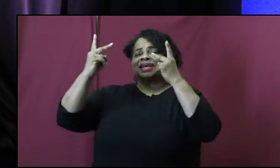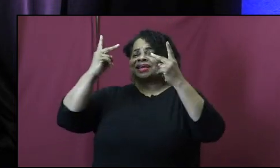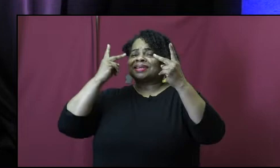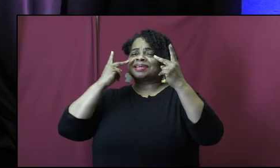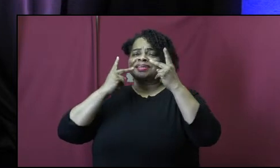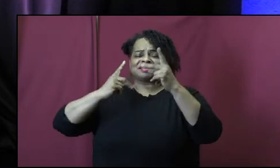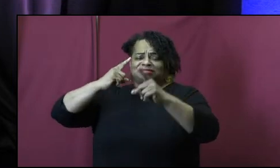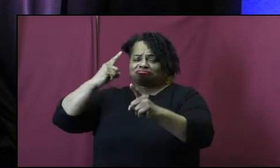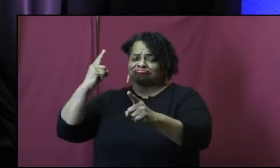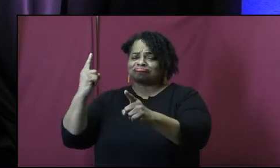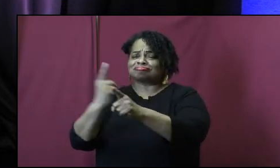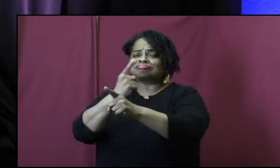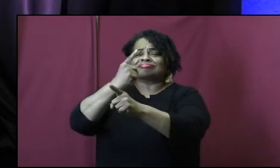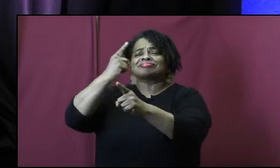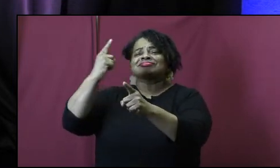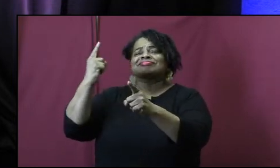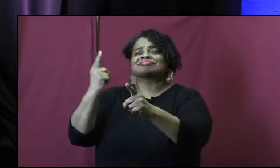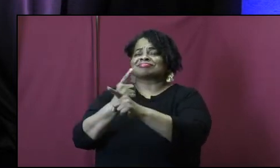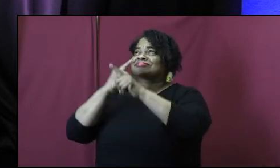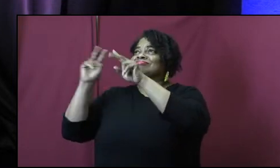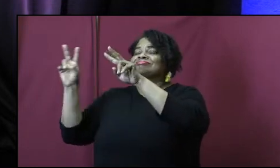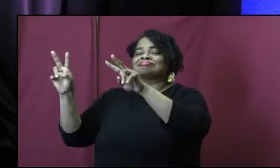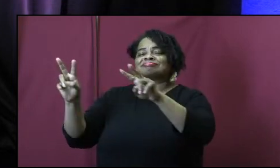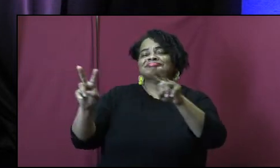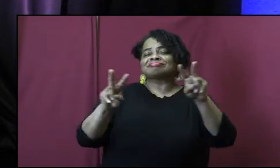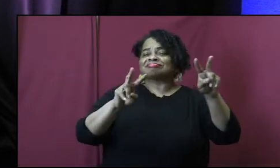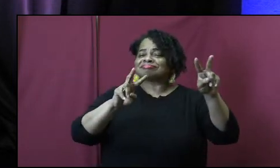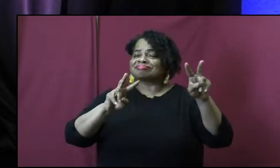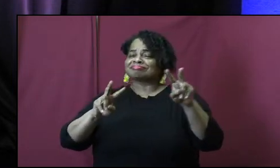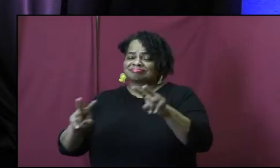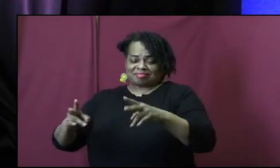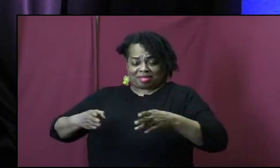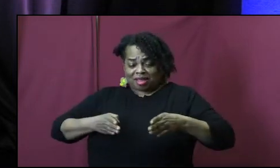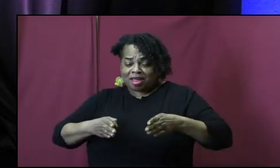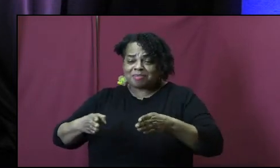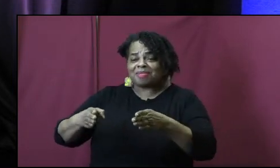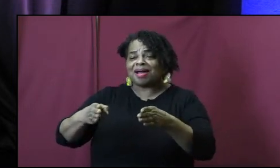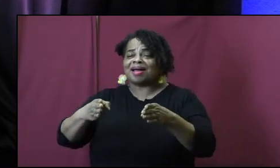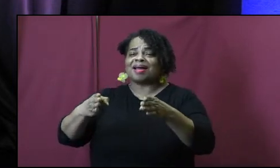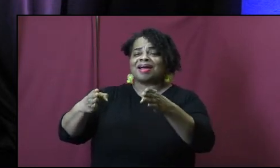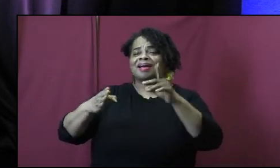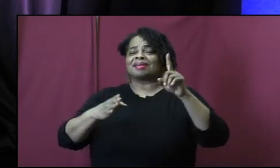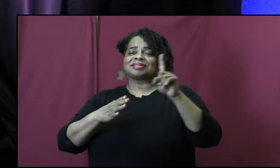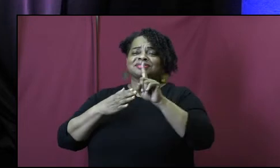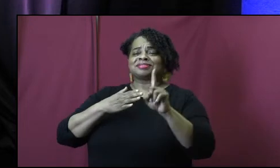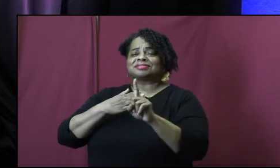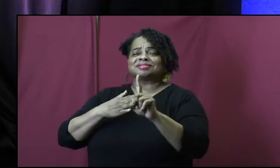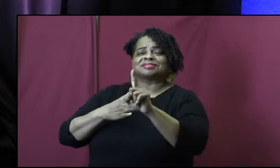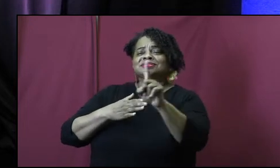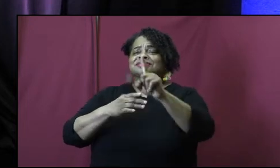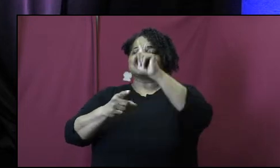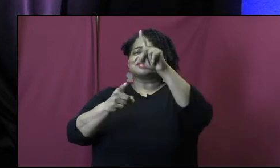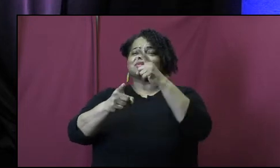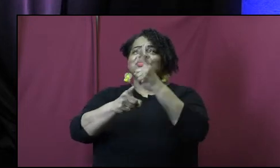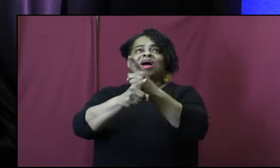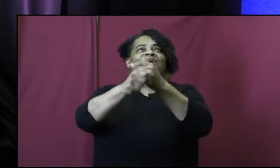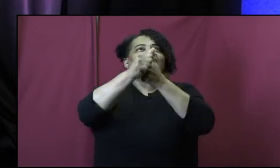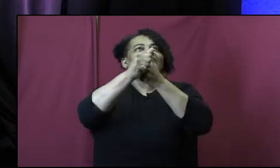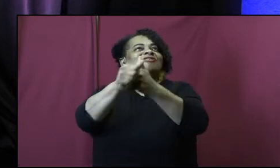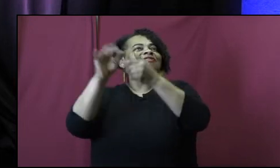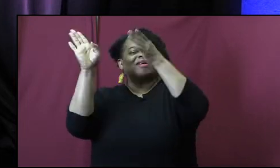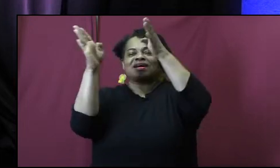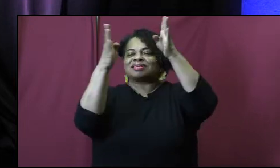the path that's right, do the things you would. Give me a